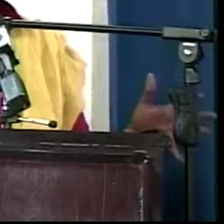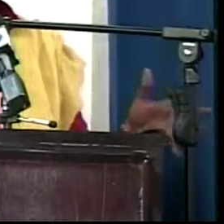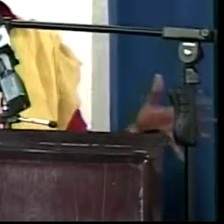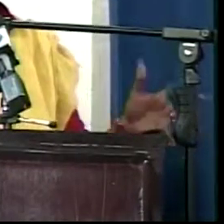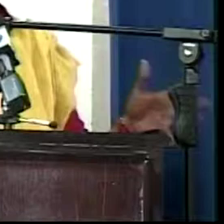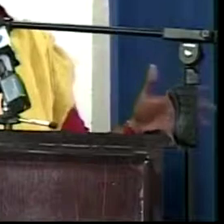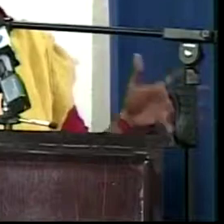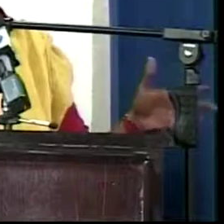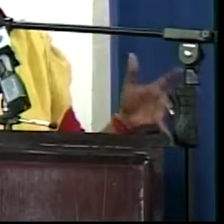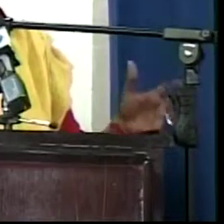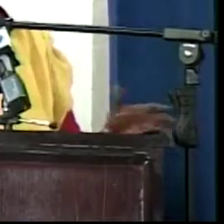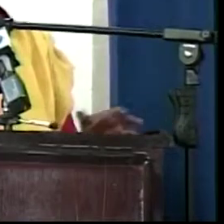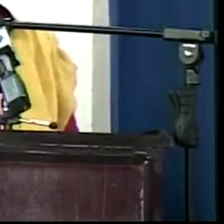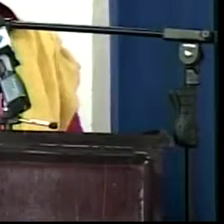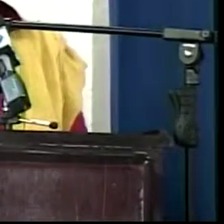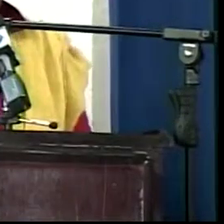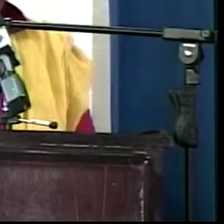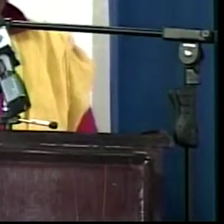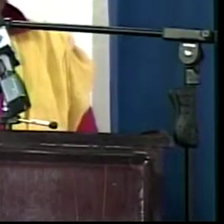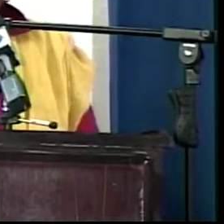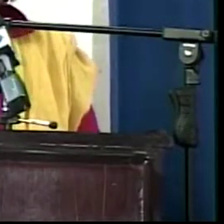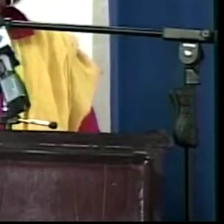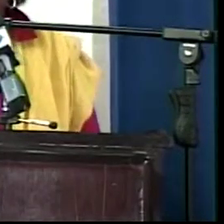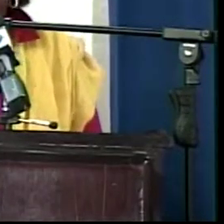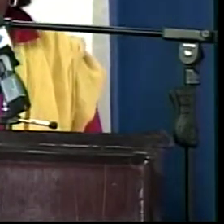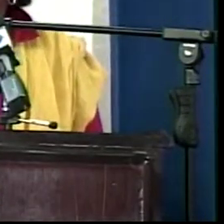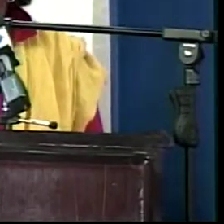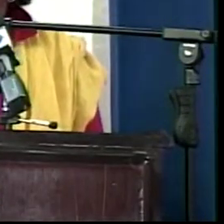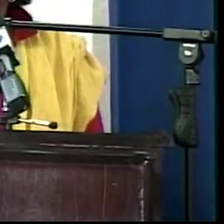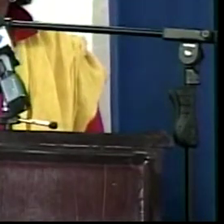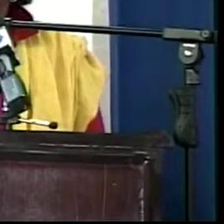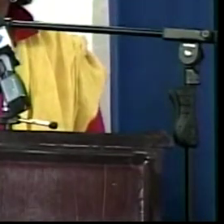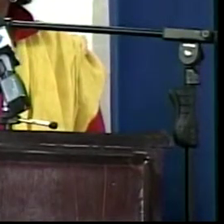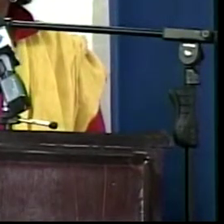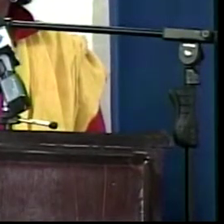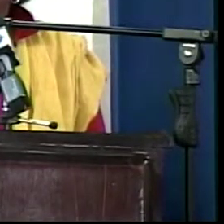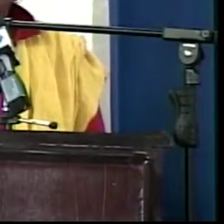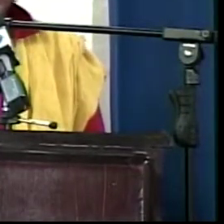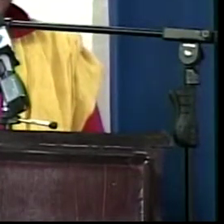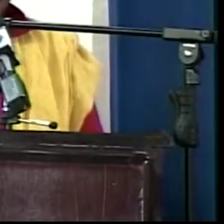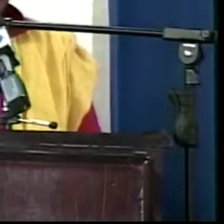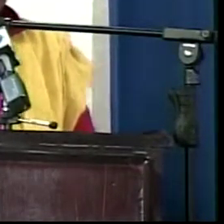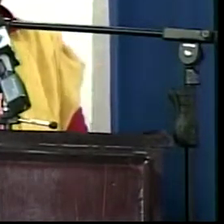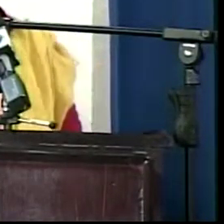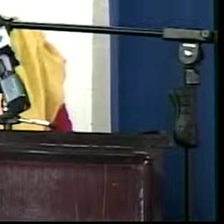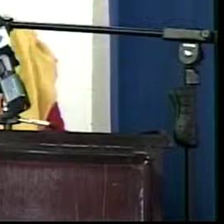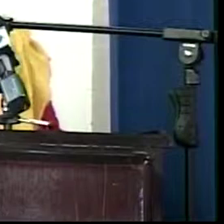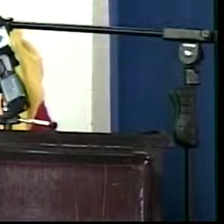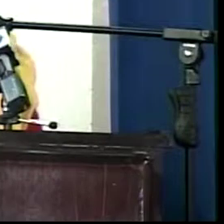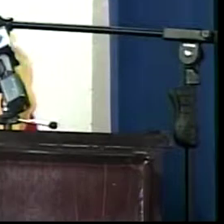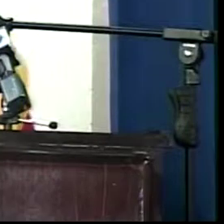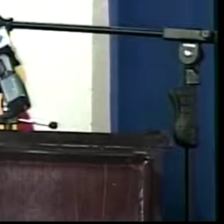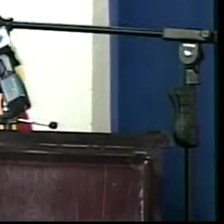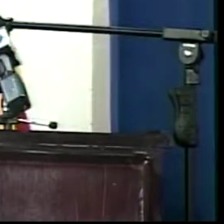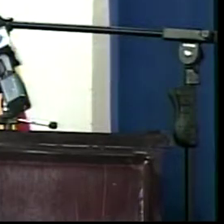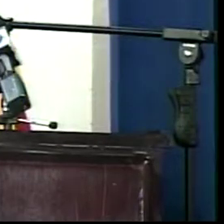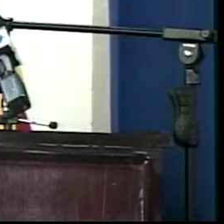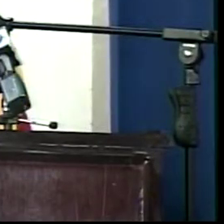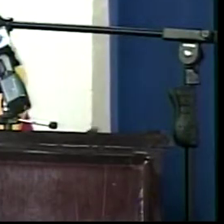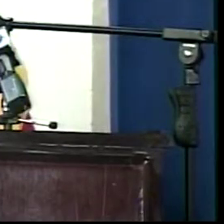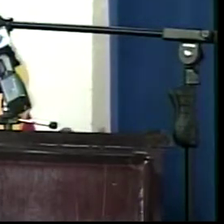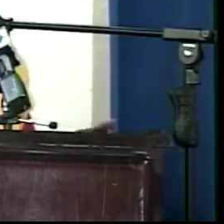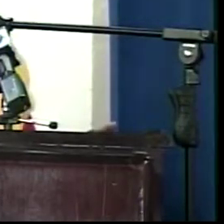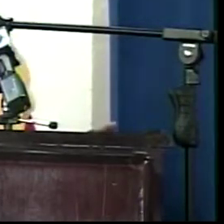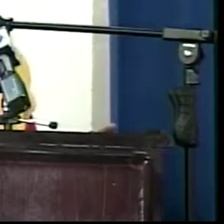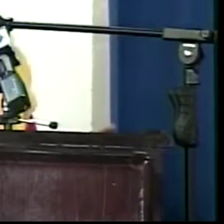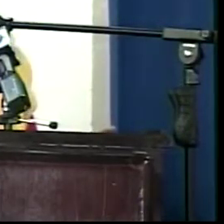and blend as we go forward. And I look forward across the party, now that the National Council